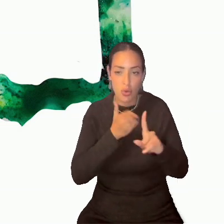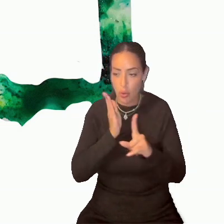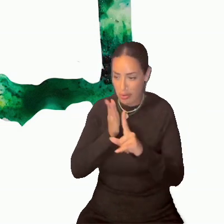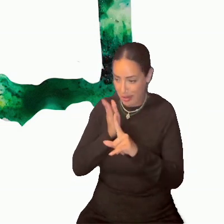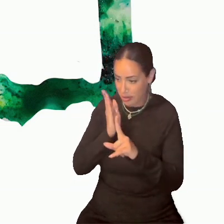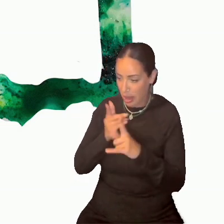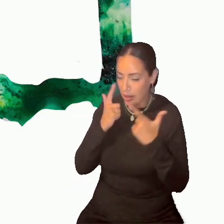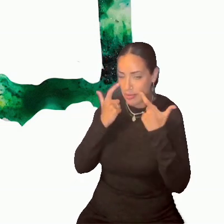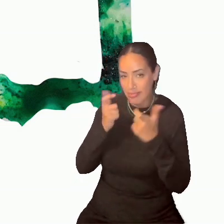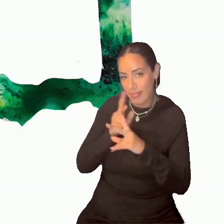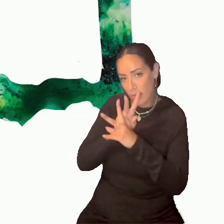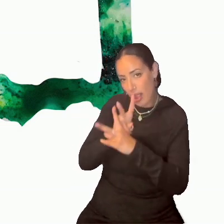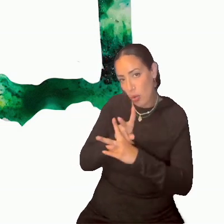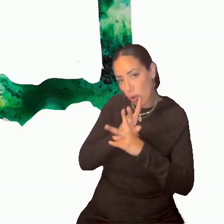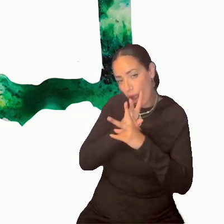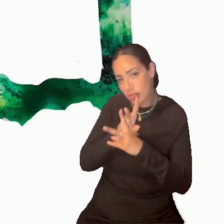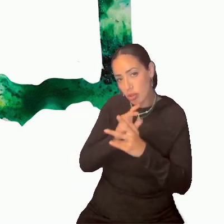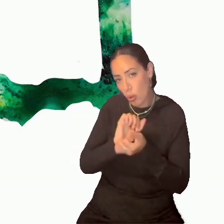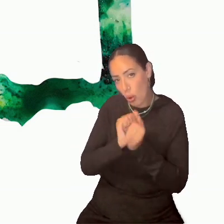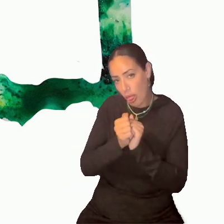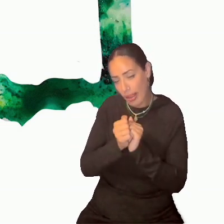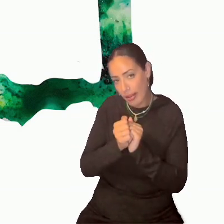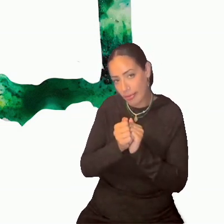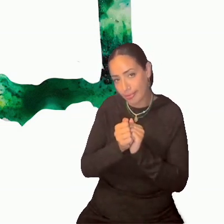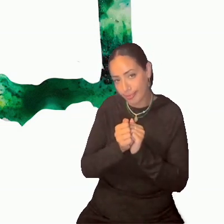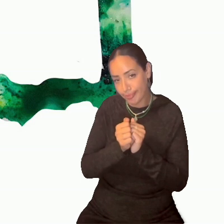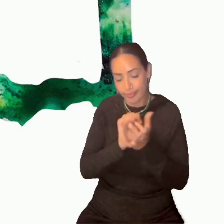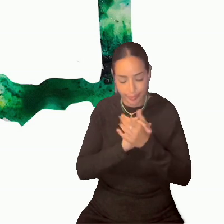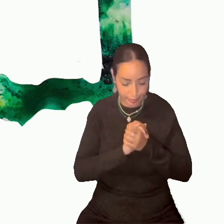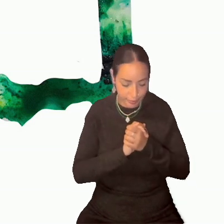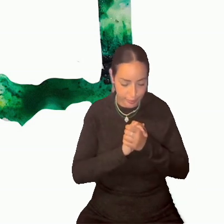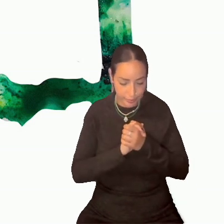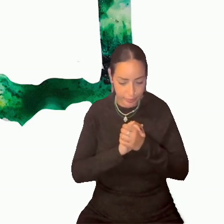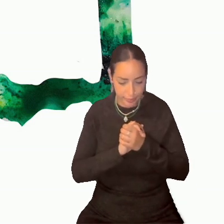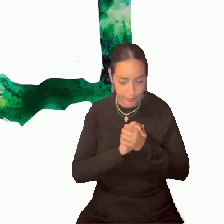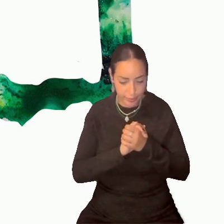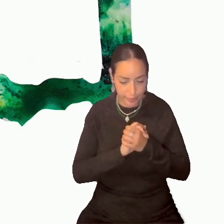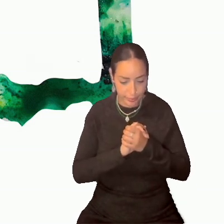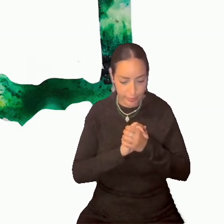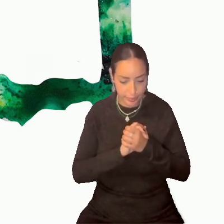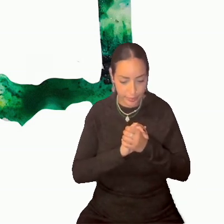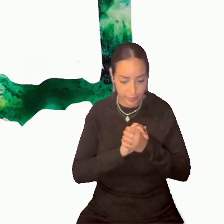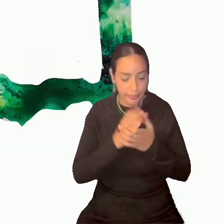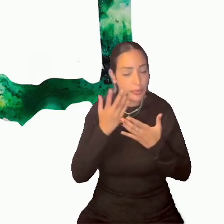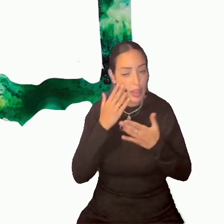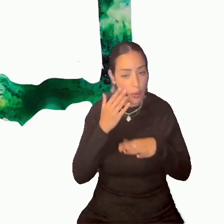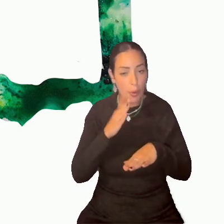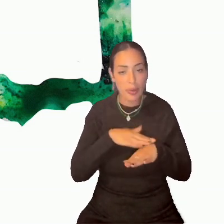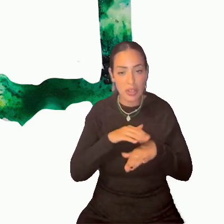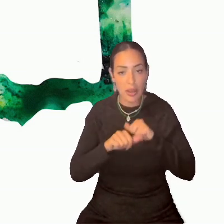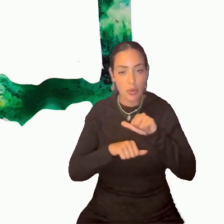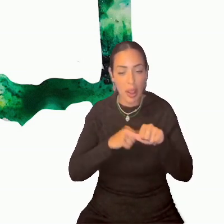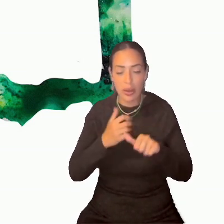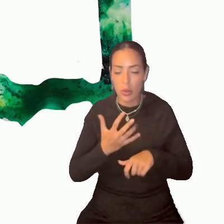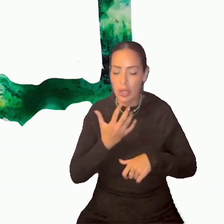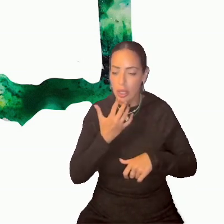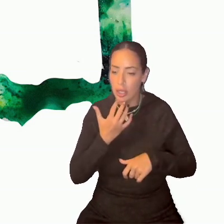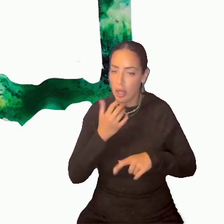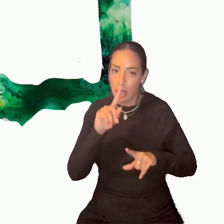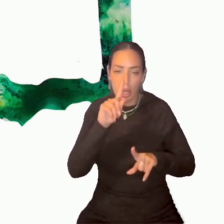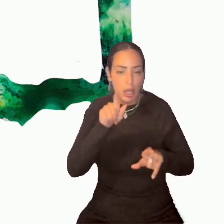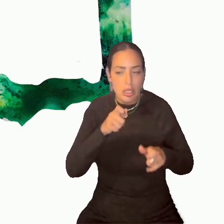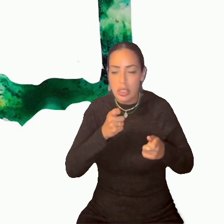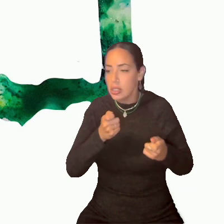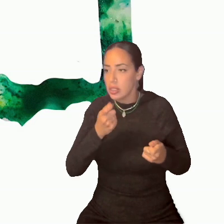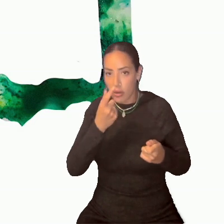care of your colleague. It's almost inevitable that there will be times in the process when you step outside of your window of tolerance.